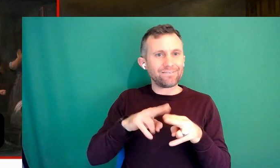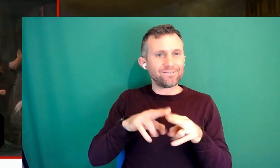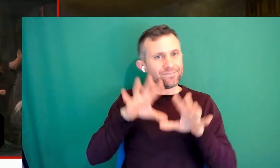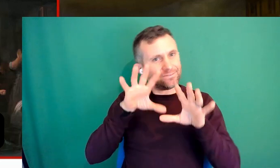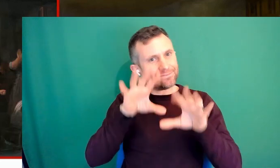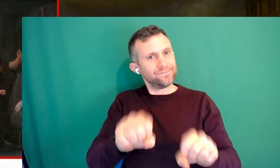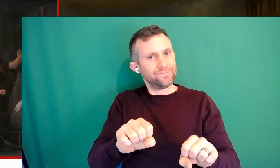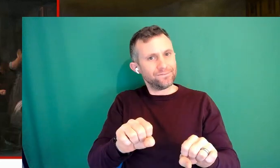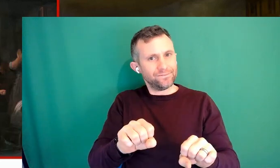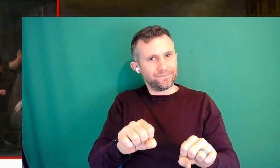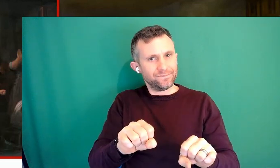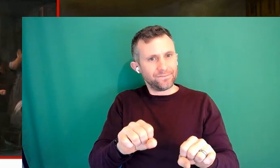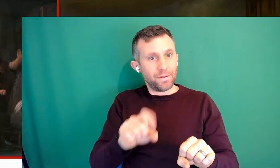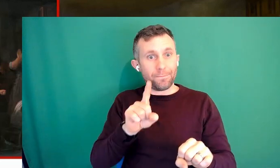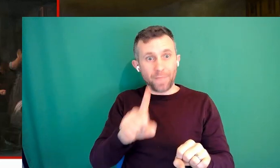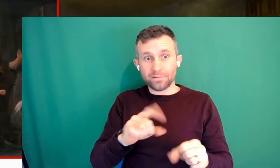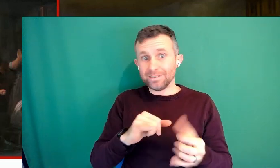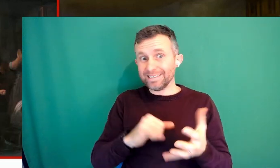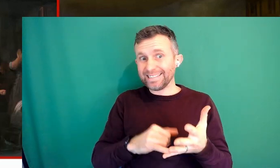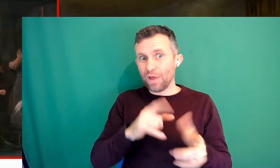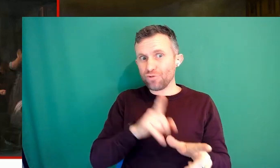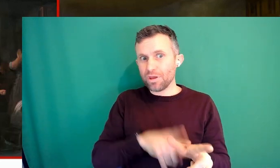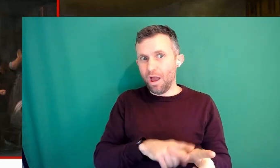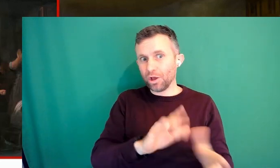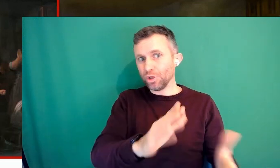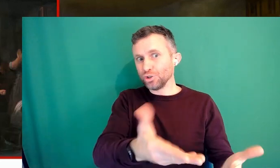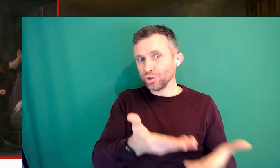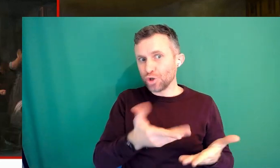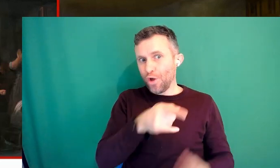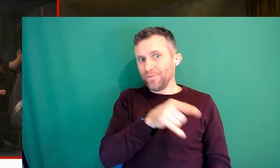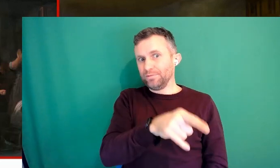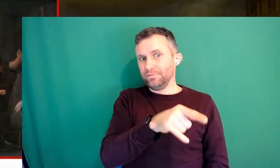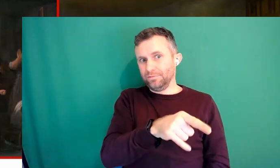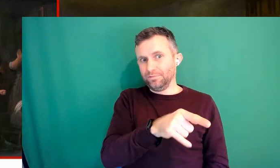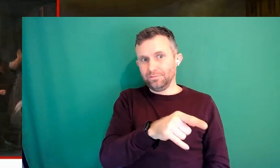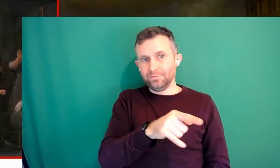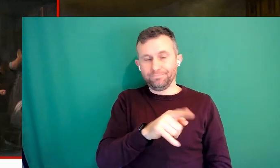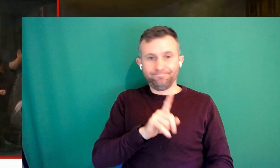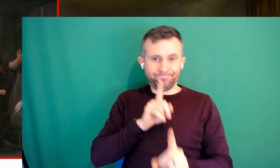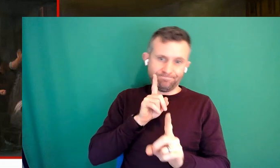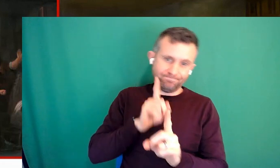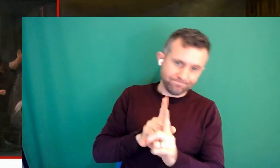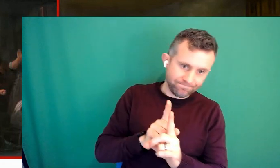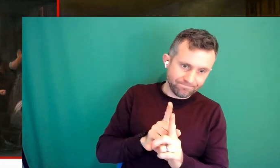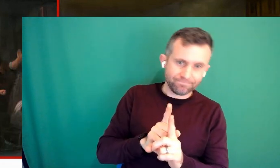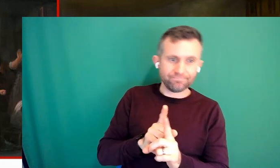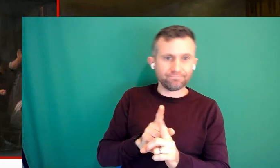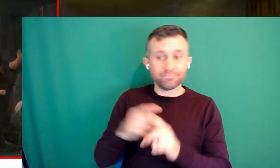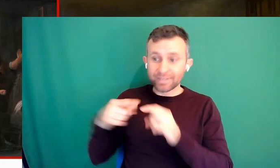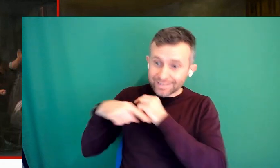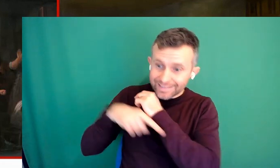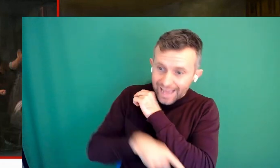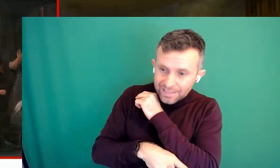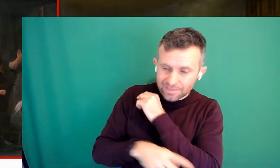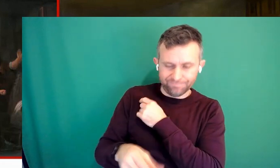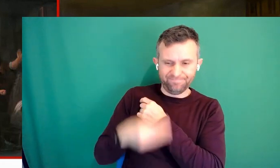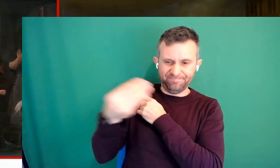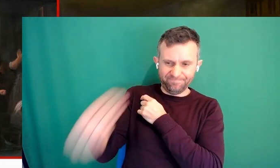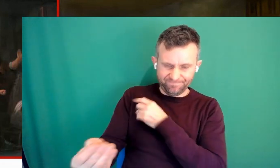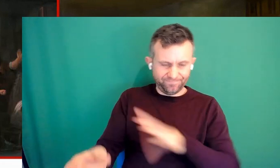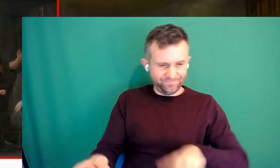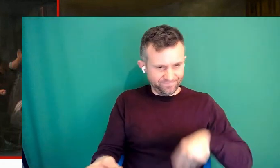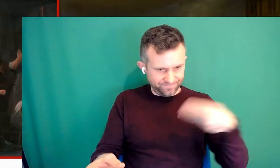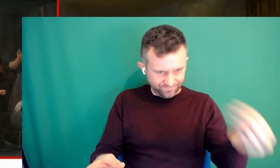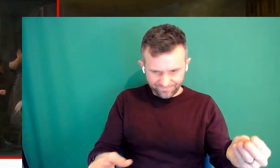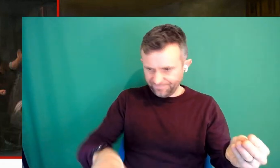more debt. This time, he goes to debtor's prison. In the next panel along,